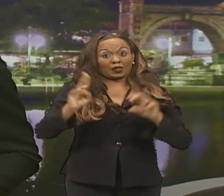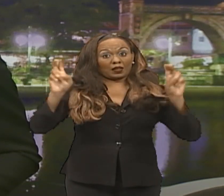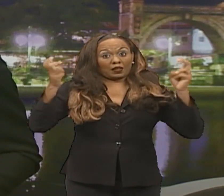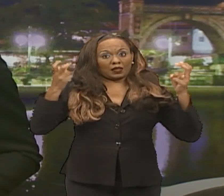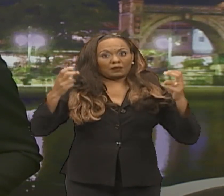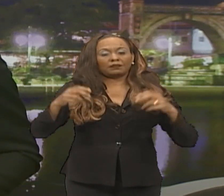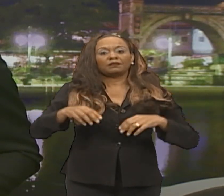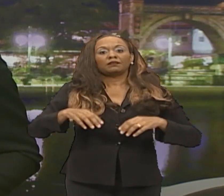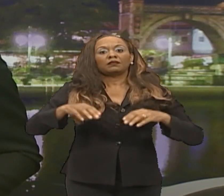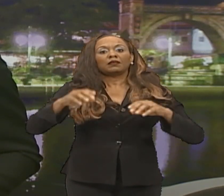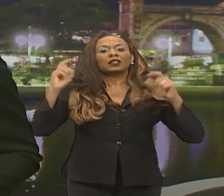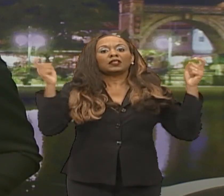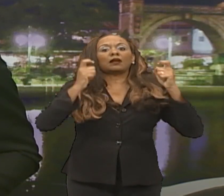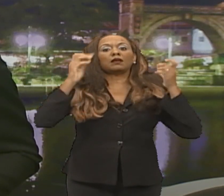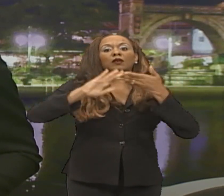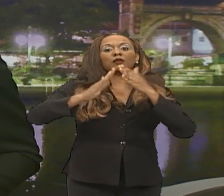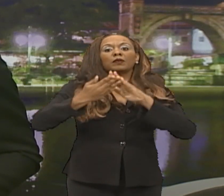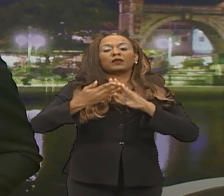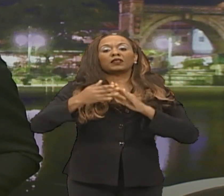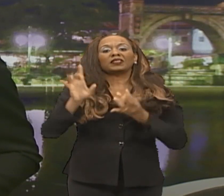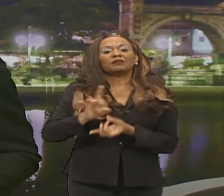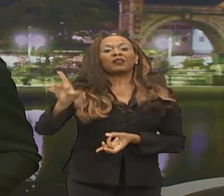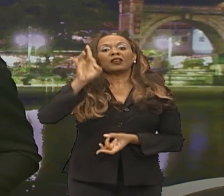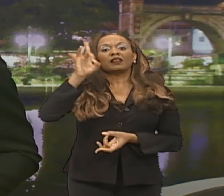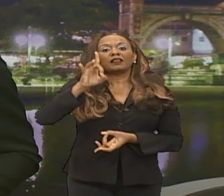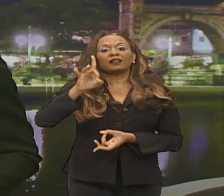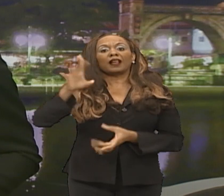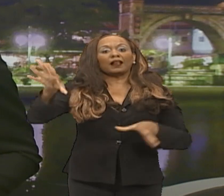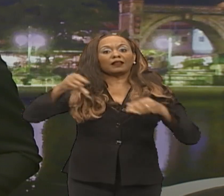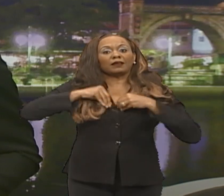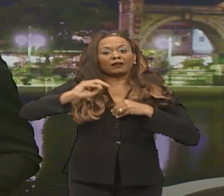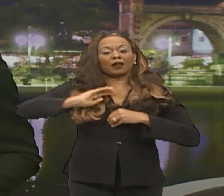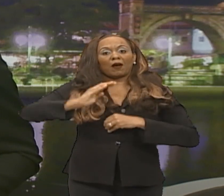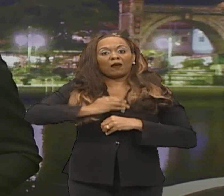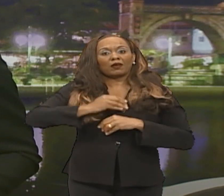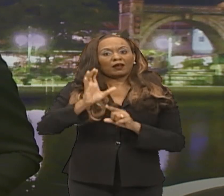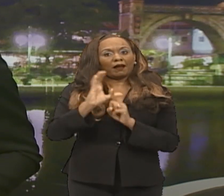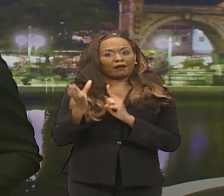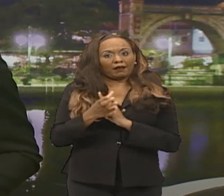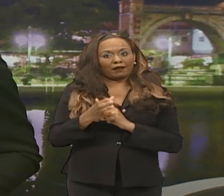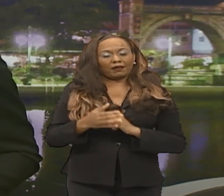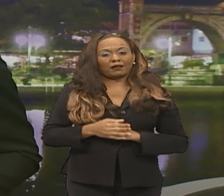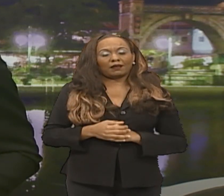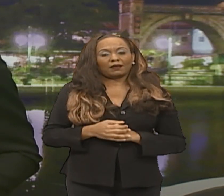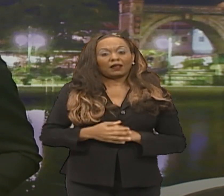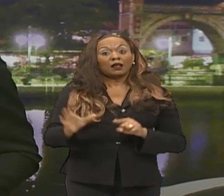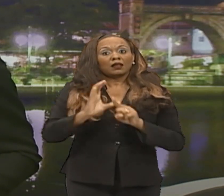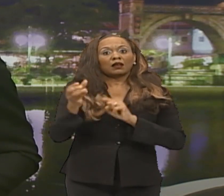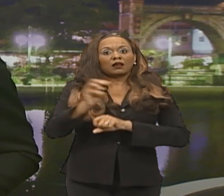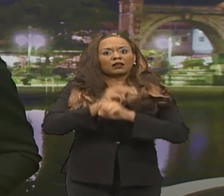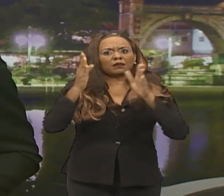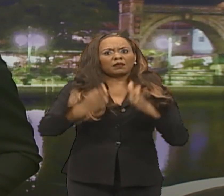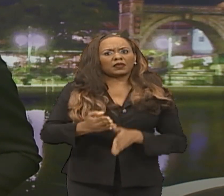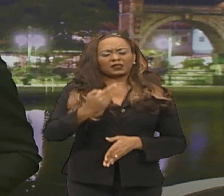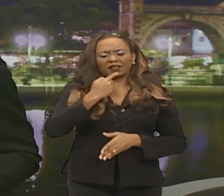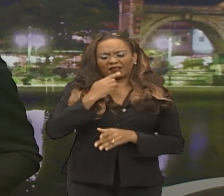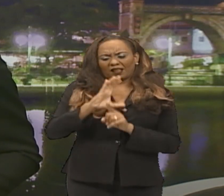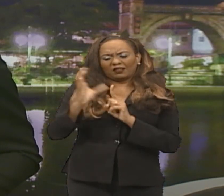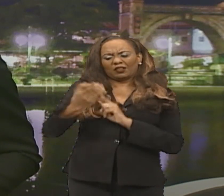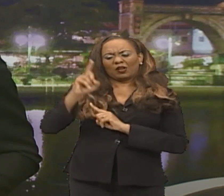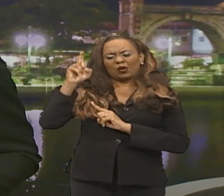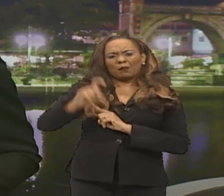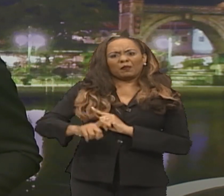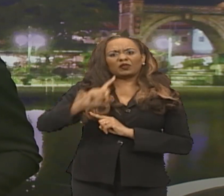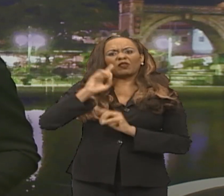community spirit, embracing our culture. Now, Minister of Culture John King, in his address, said culture must be placed at the forefront